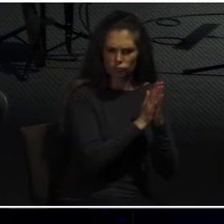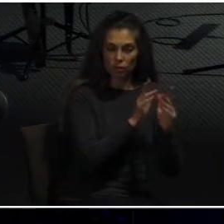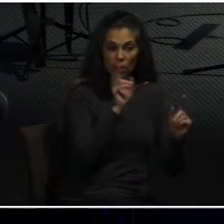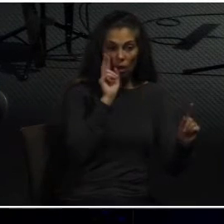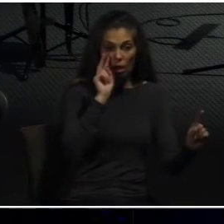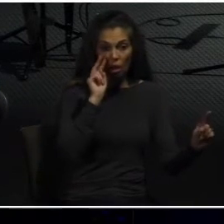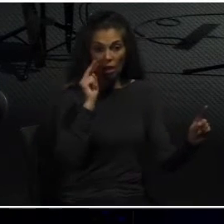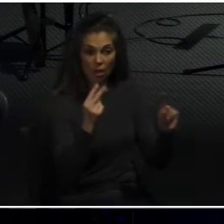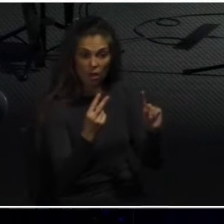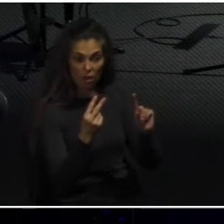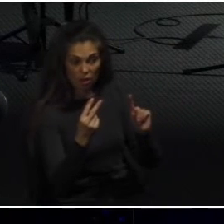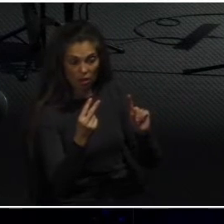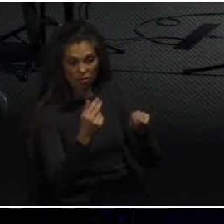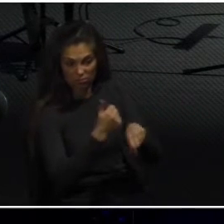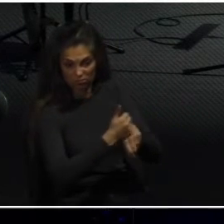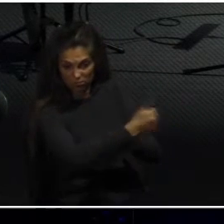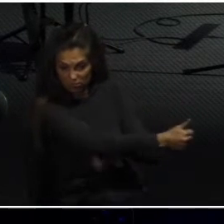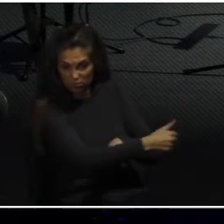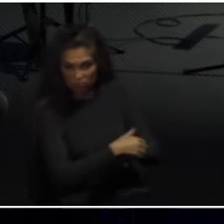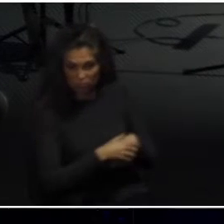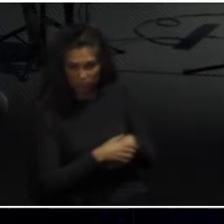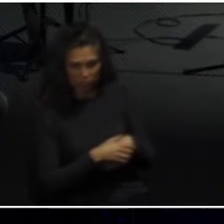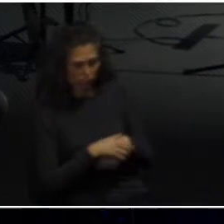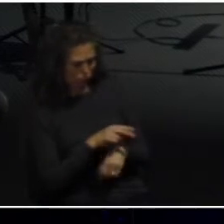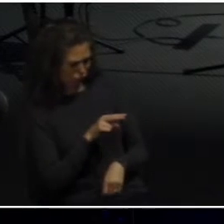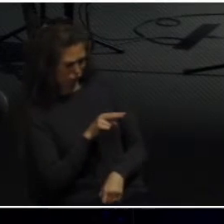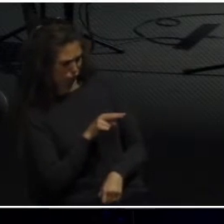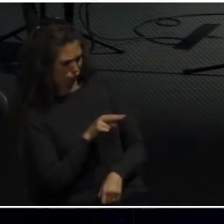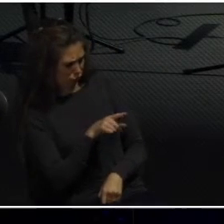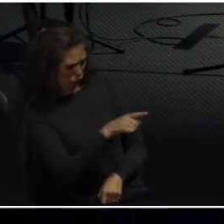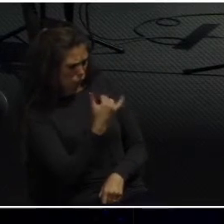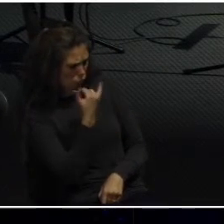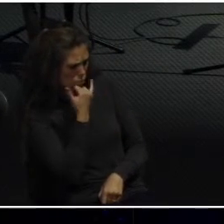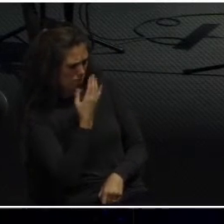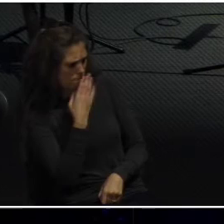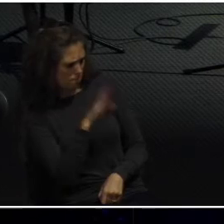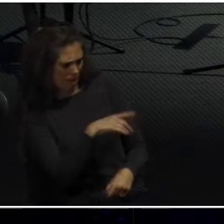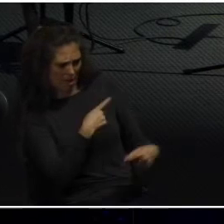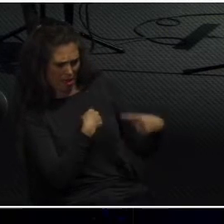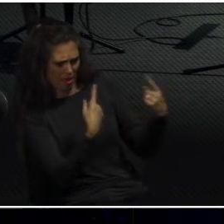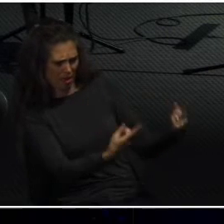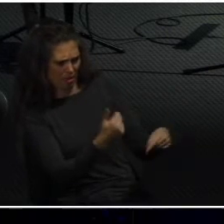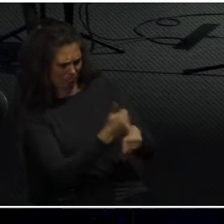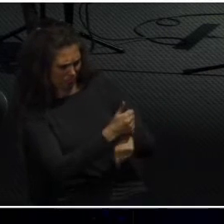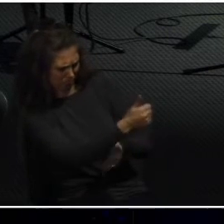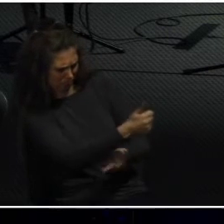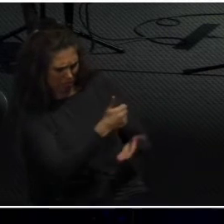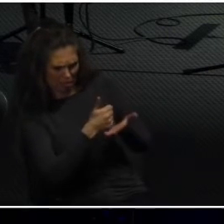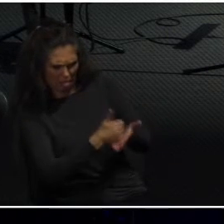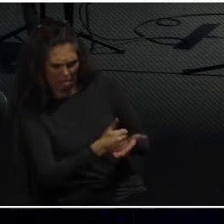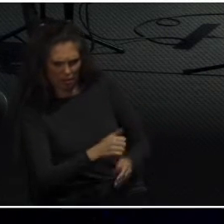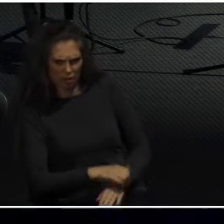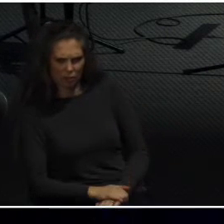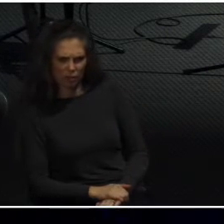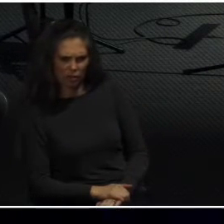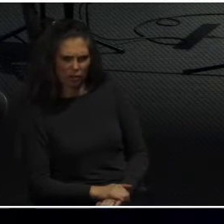He made his choices. These are the consequences. I'm sure glad I'm not like